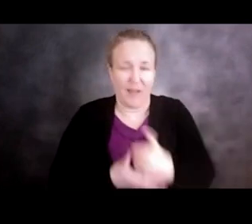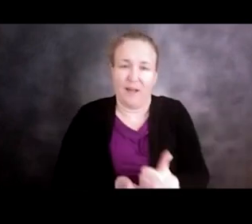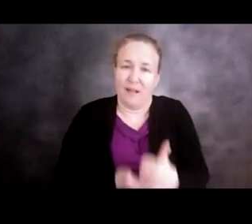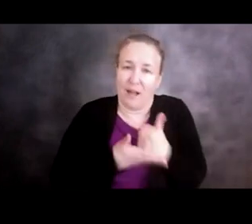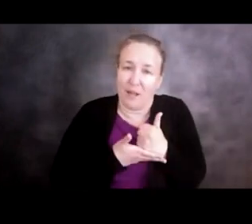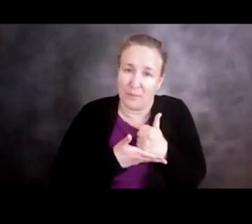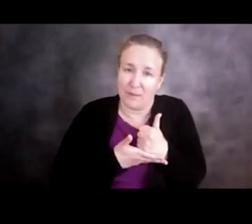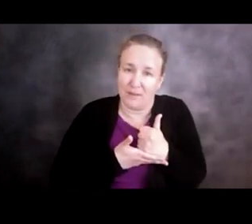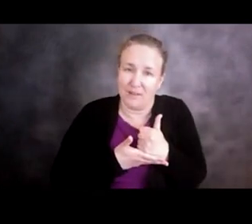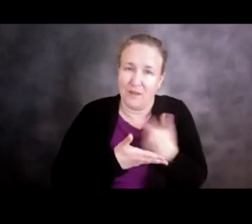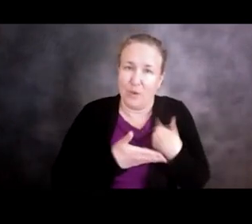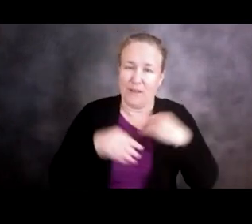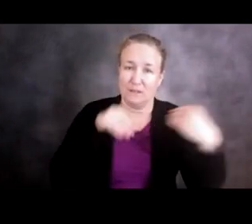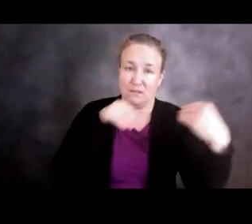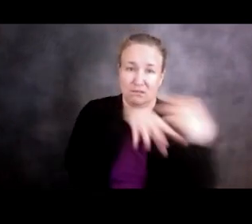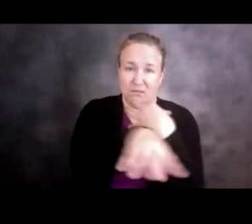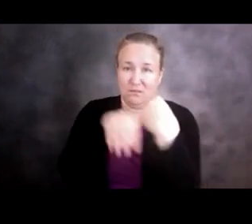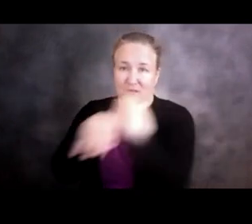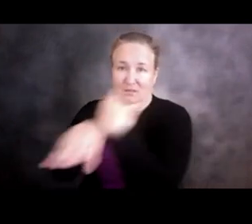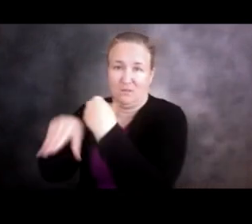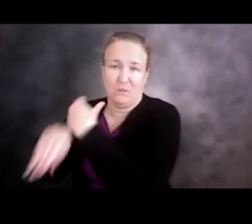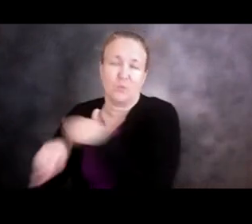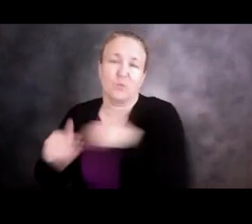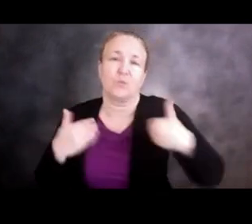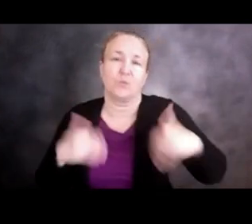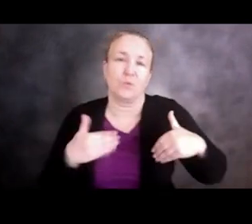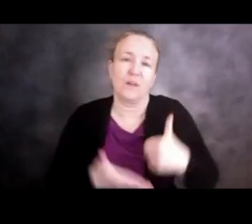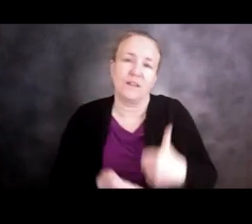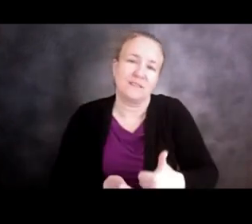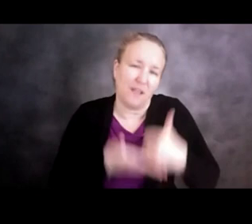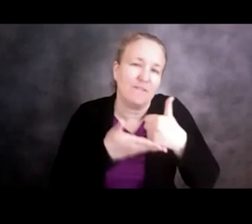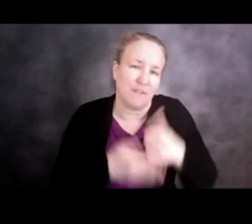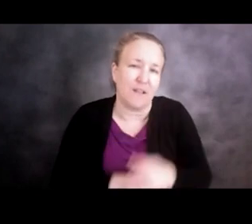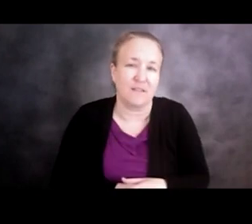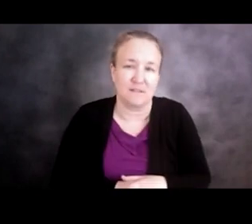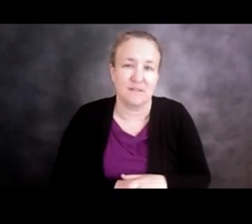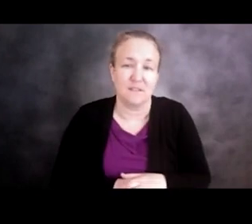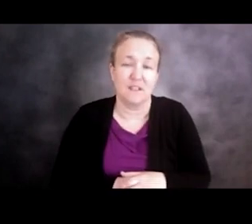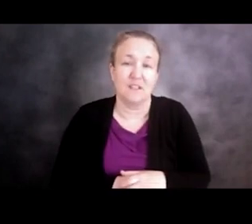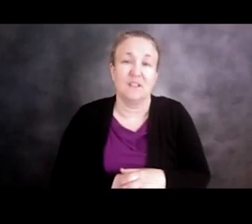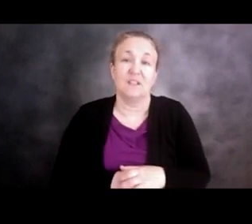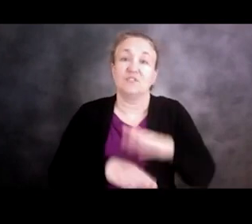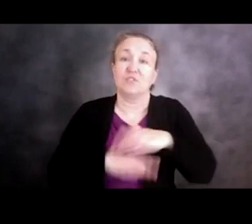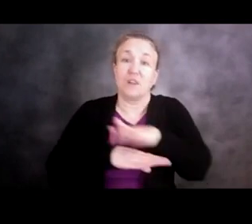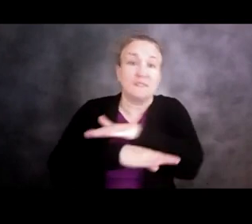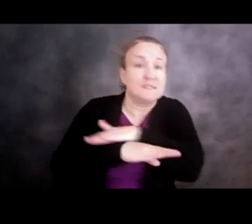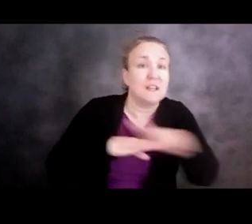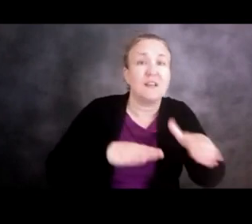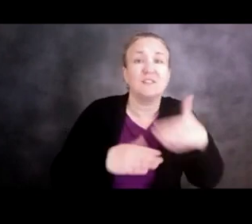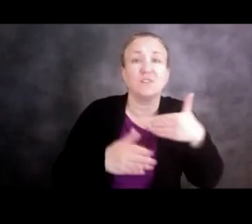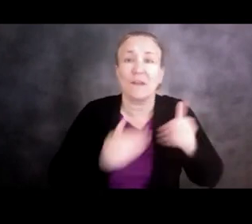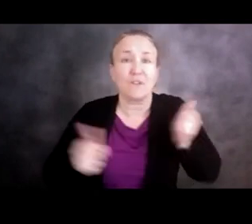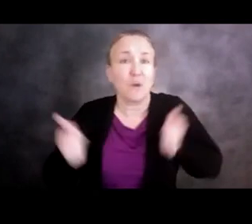give to each other is very helpful when we're on stage and whatever piece that we do.